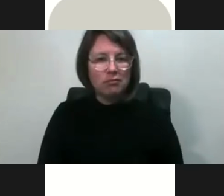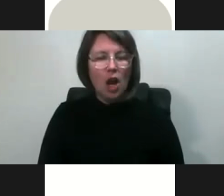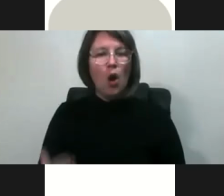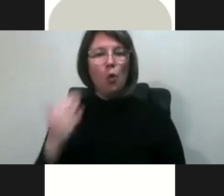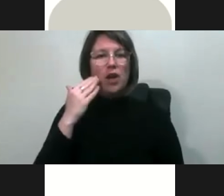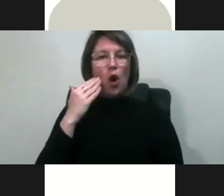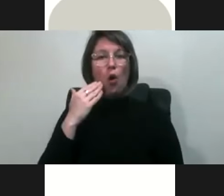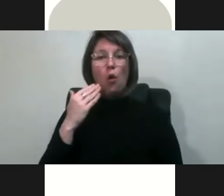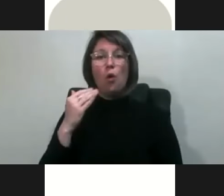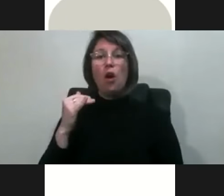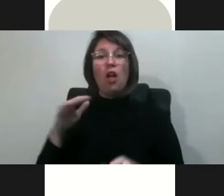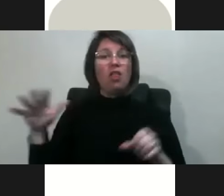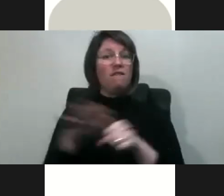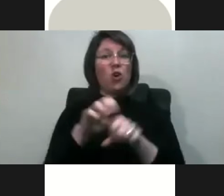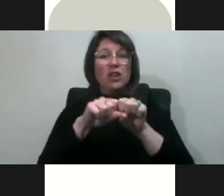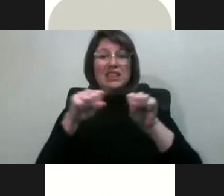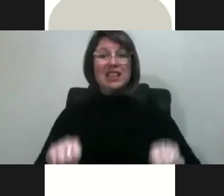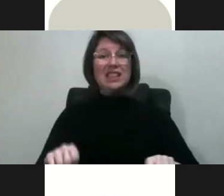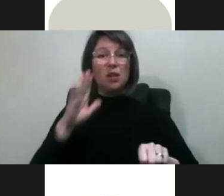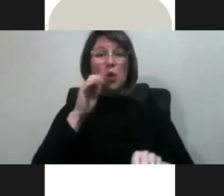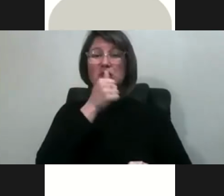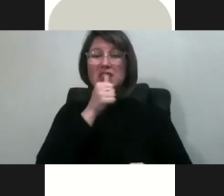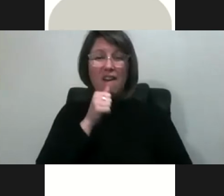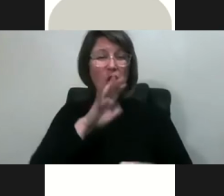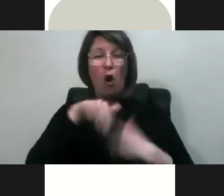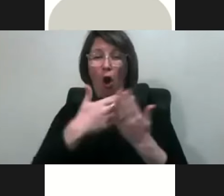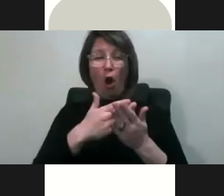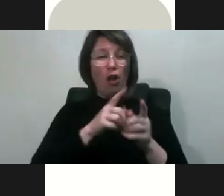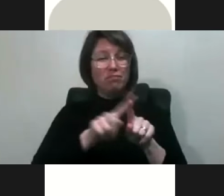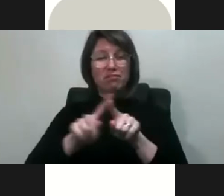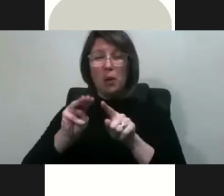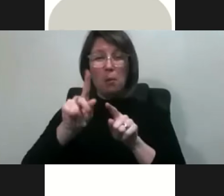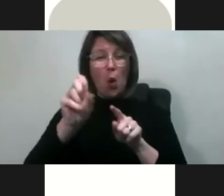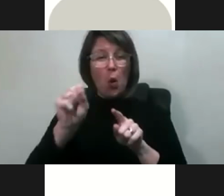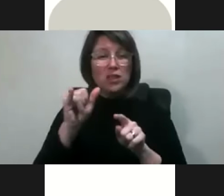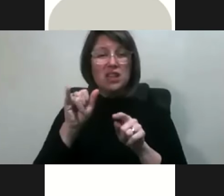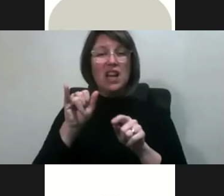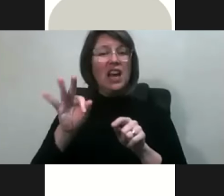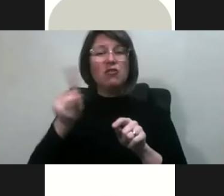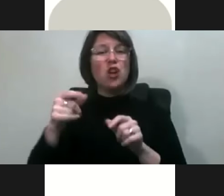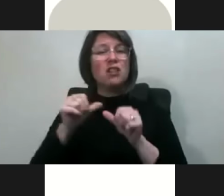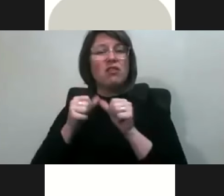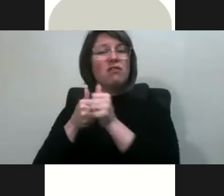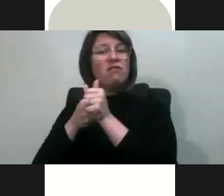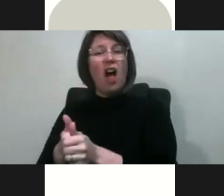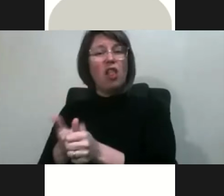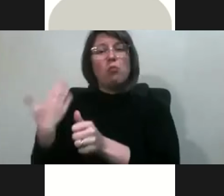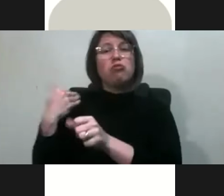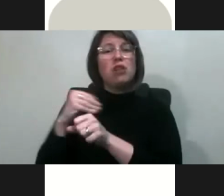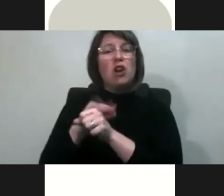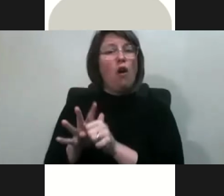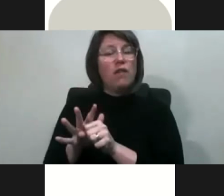a disservice to the entire system, and this is for all modes, if we just go back to what we were operating pre-COVID and don't reflect the fact